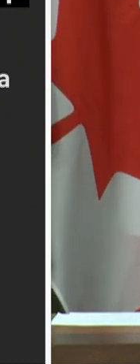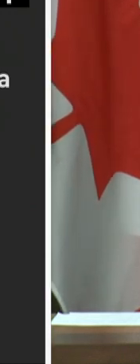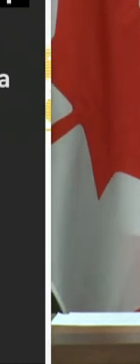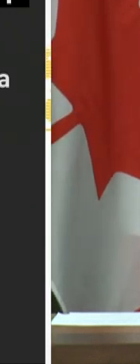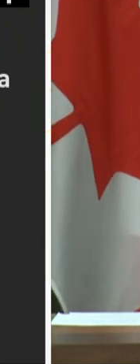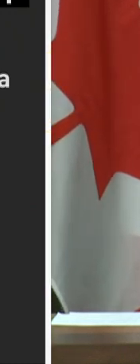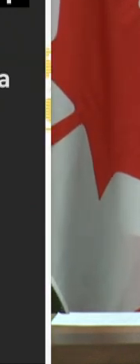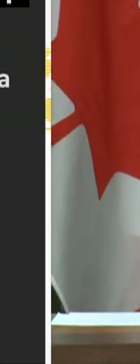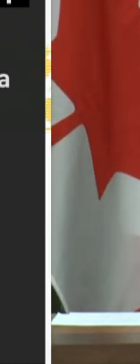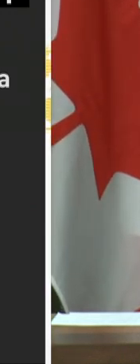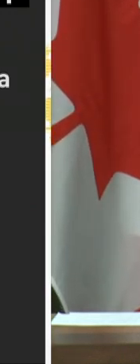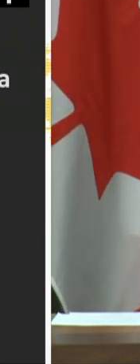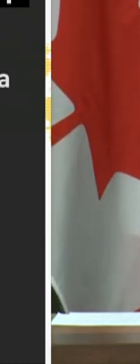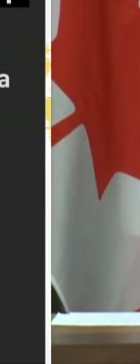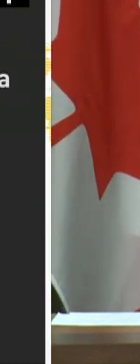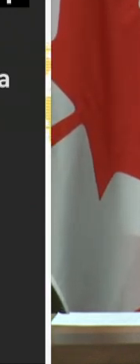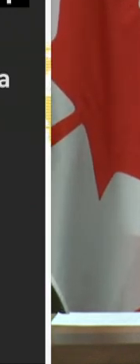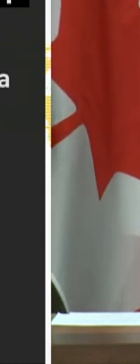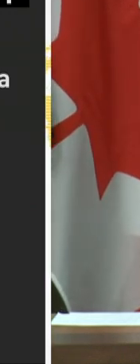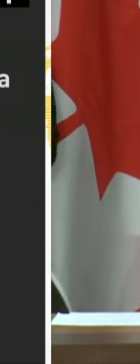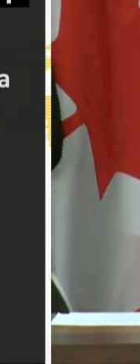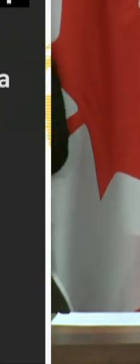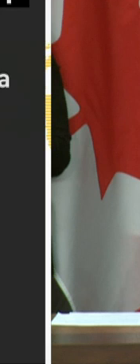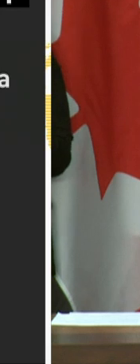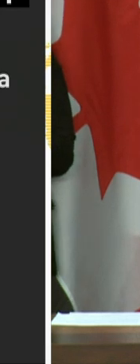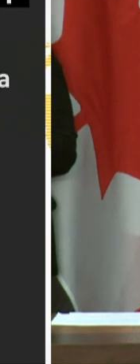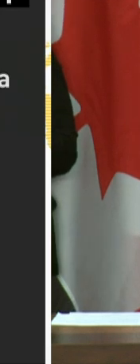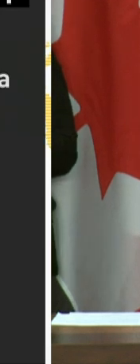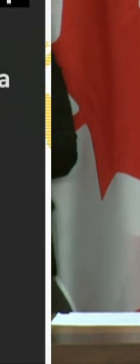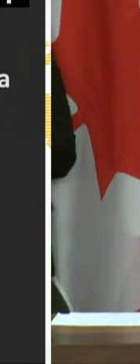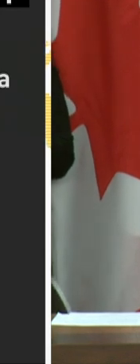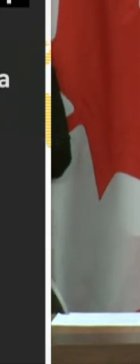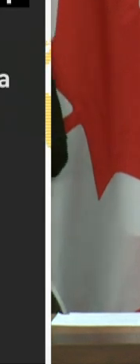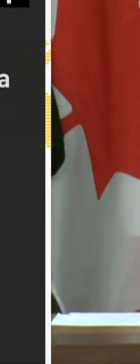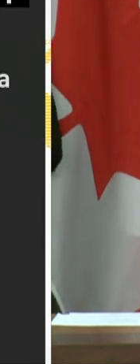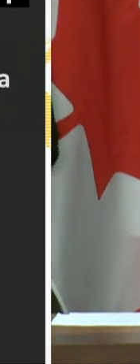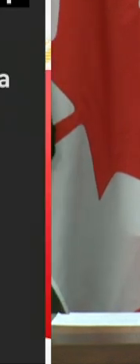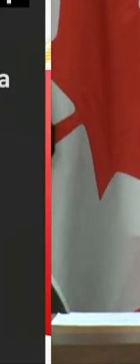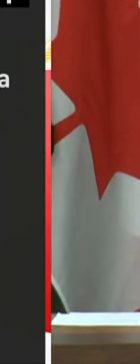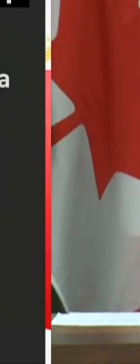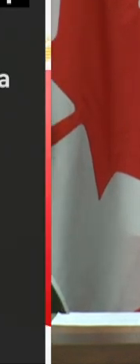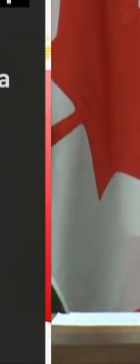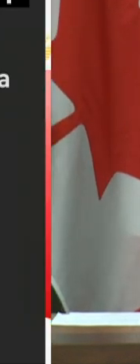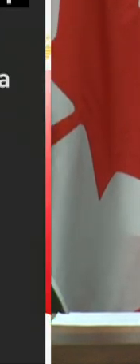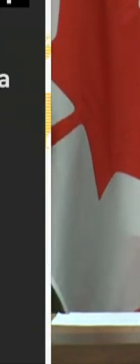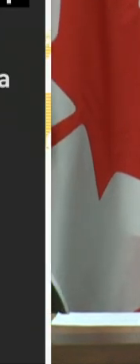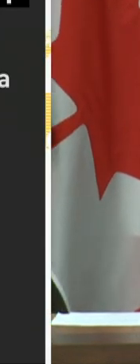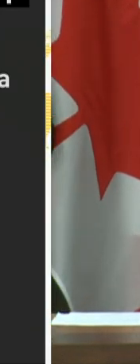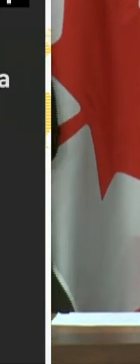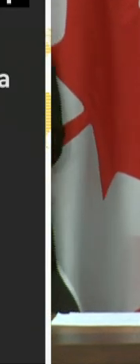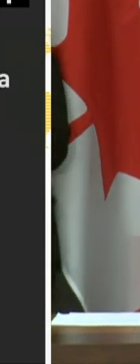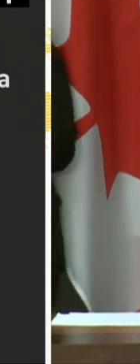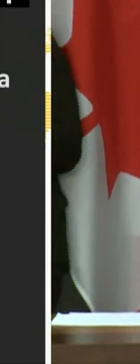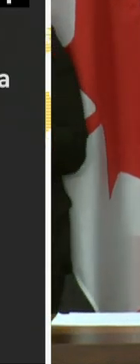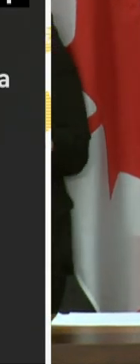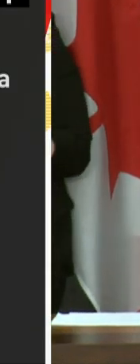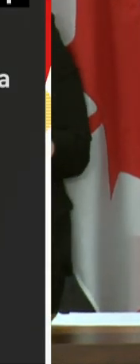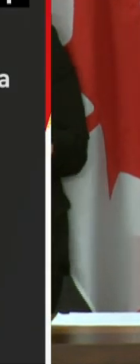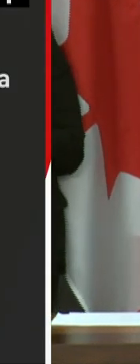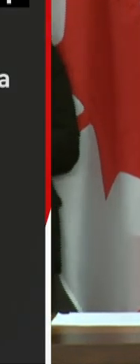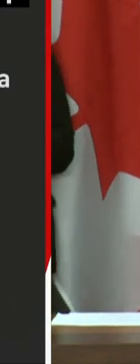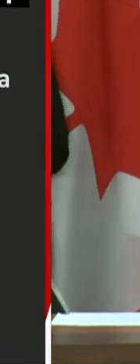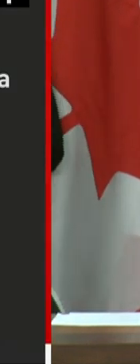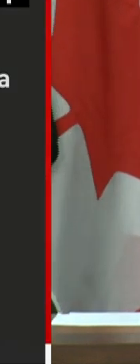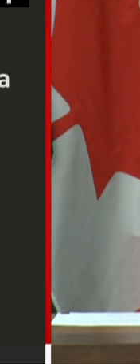for them. Thank you. And for our last question, Madame Lamarche, TVA. No. D'abord, pour vous,